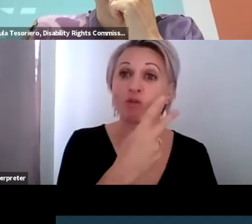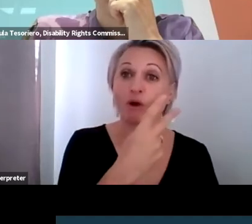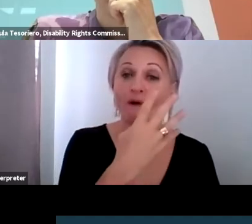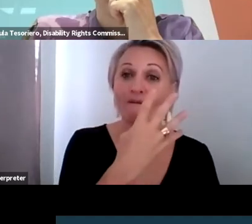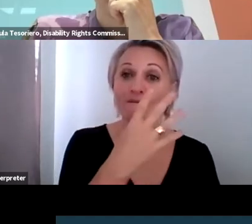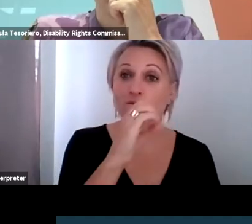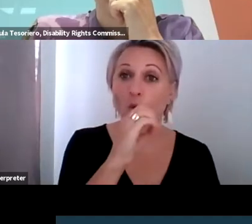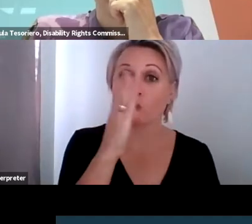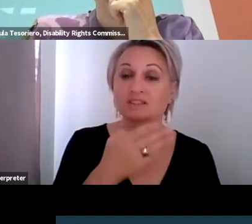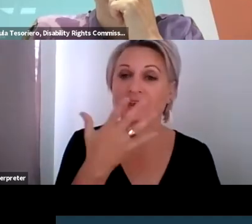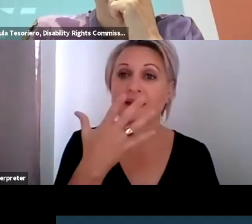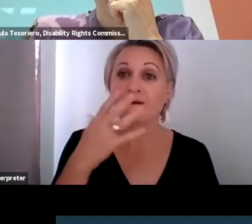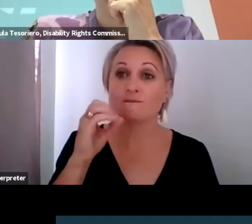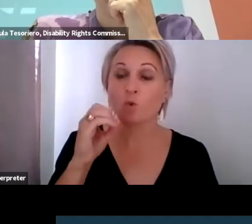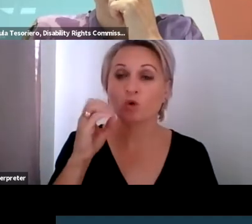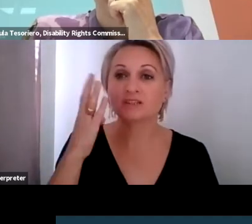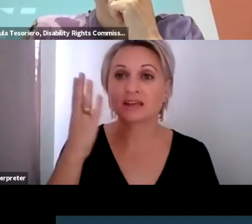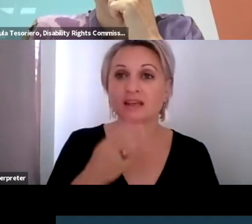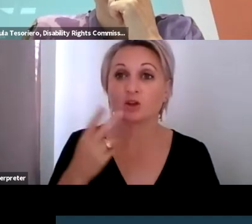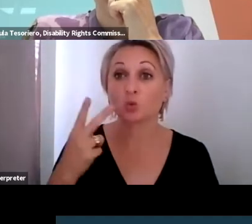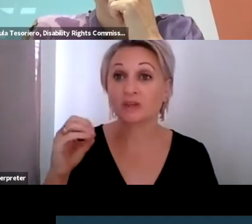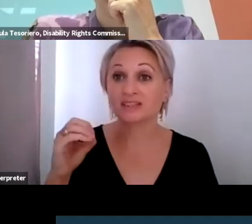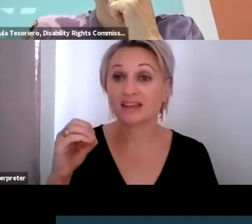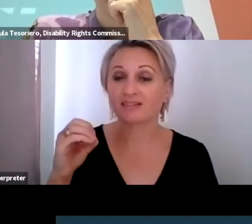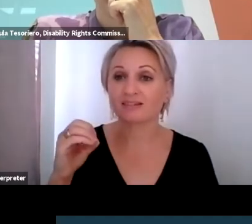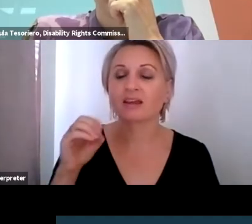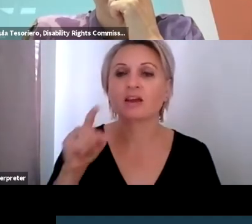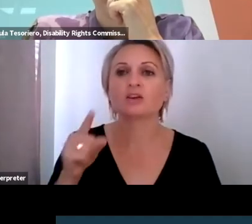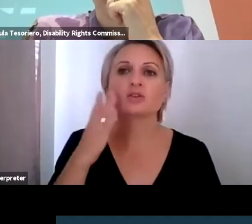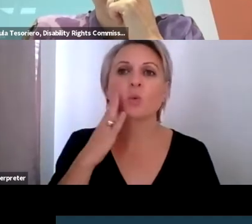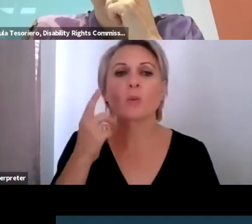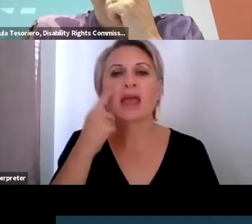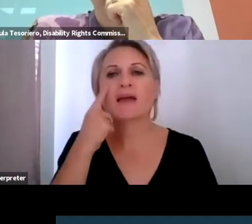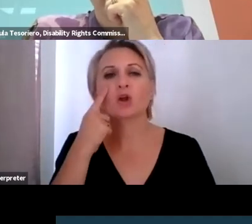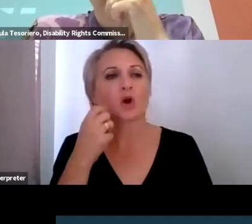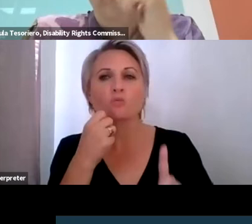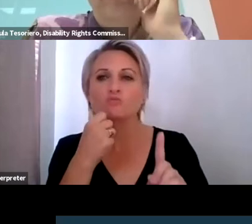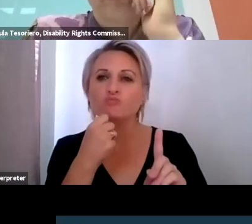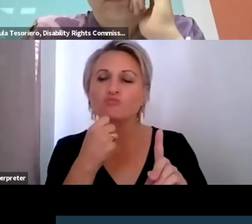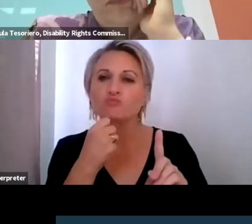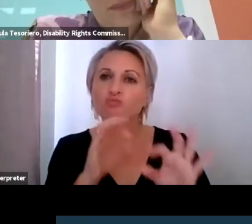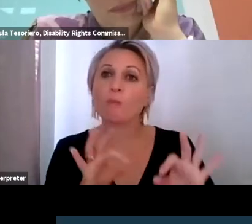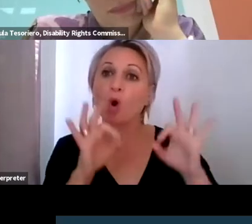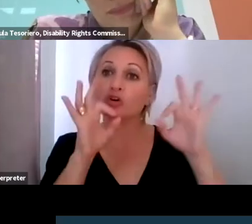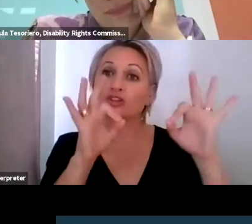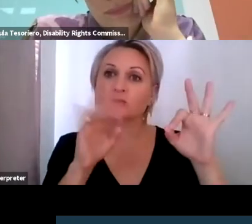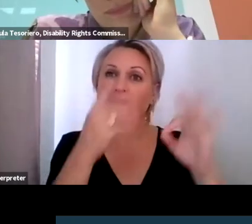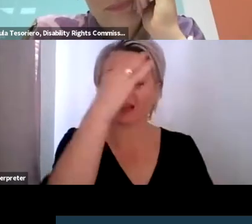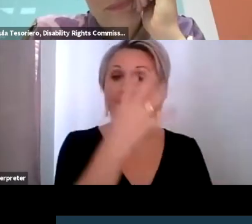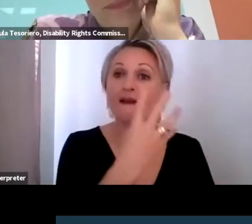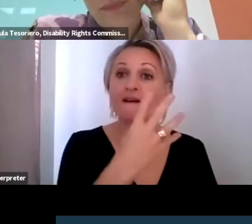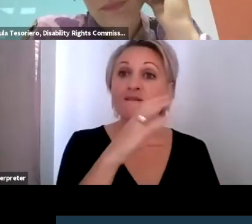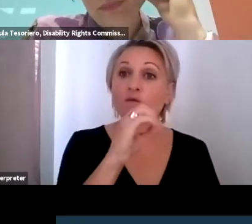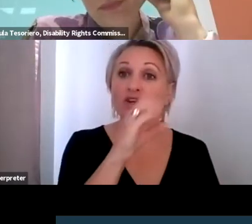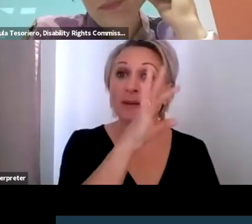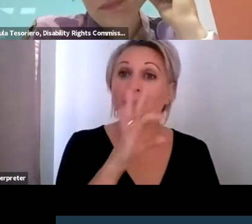of change, so that when we look at promotions, we do bring that lens, 40% female, 40% male,